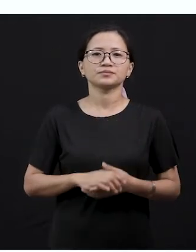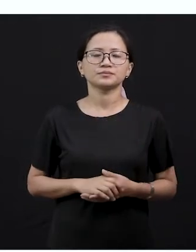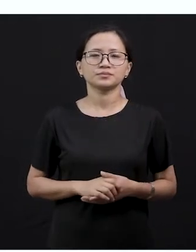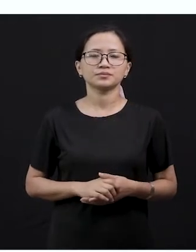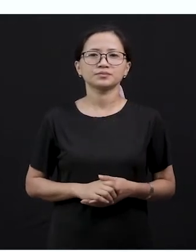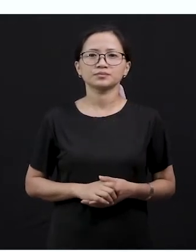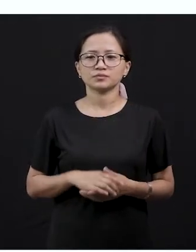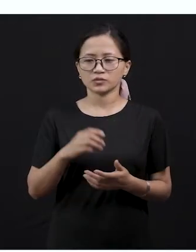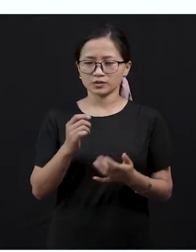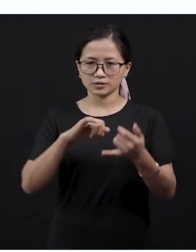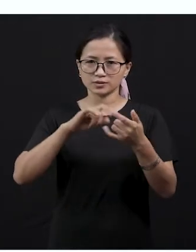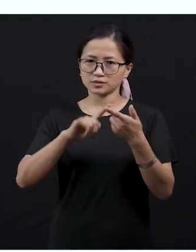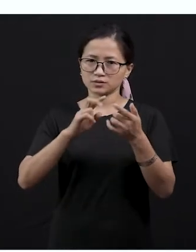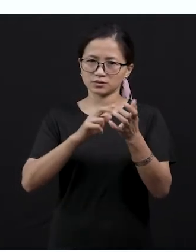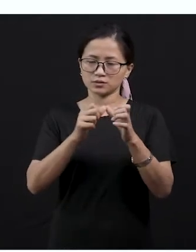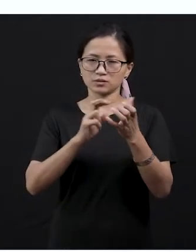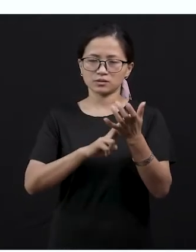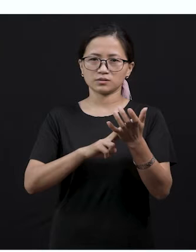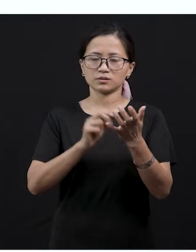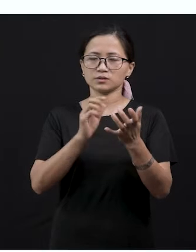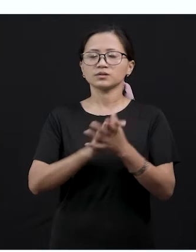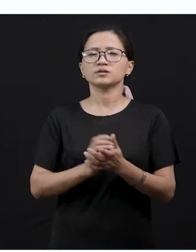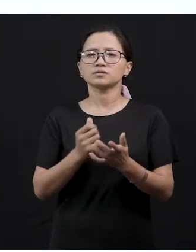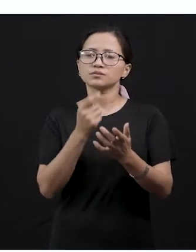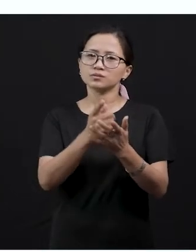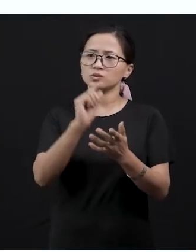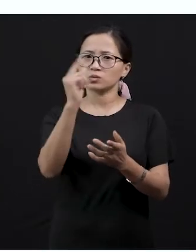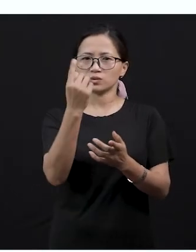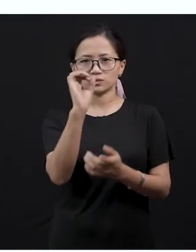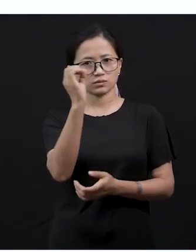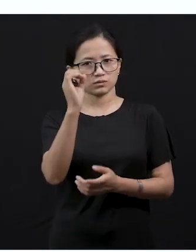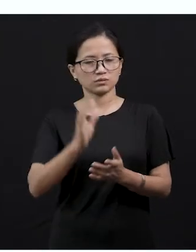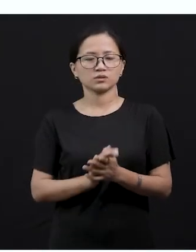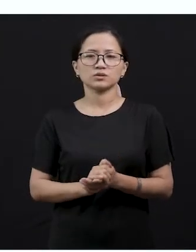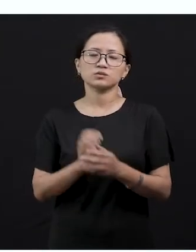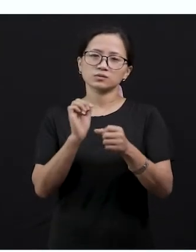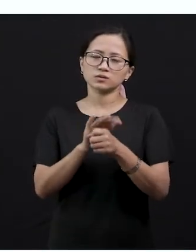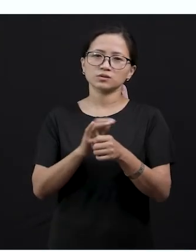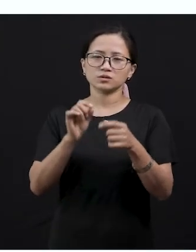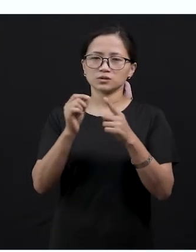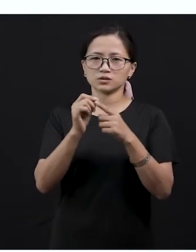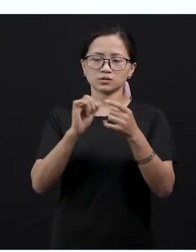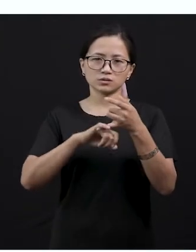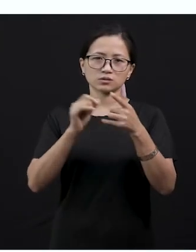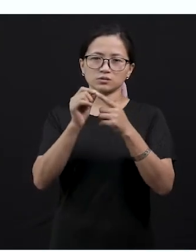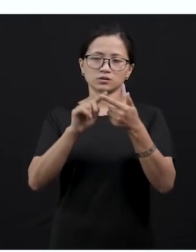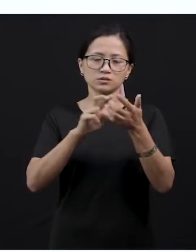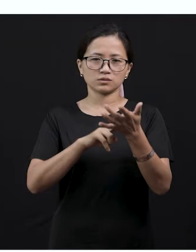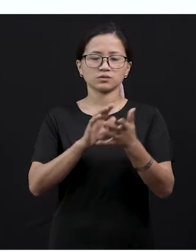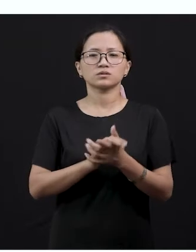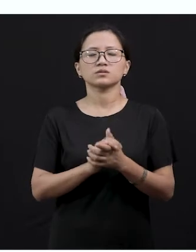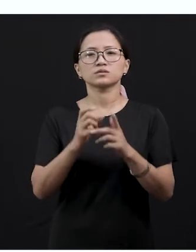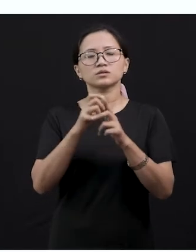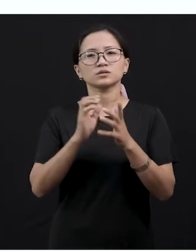friends, and they earned $1 each, and they decided to spend the money during Christmas. Okay, so all this incident shows